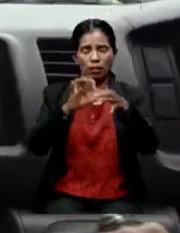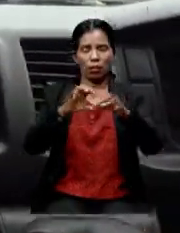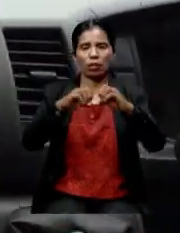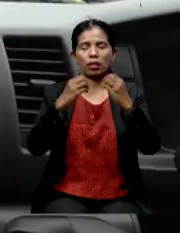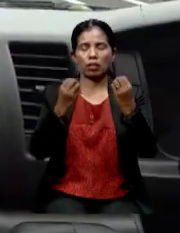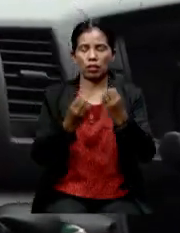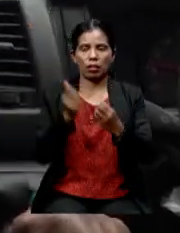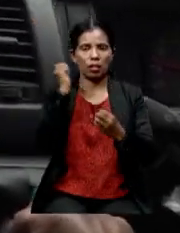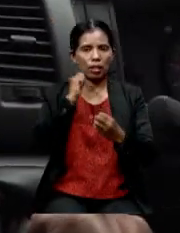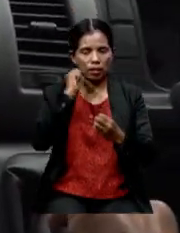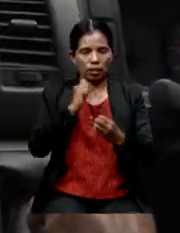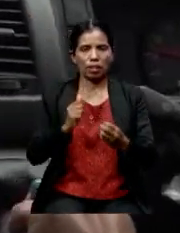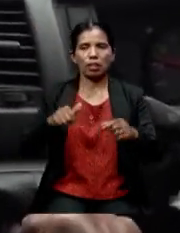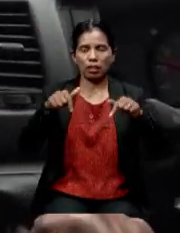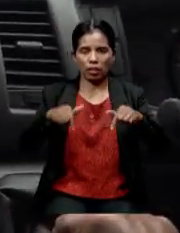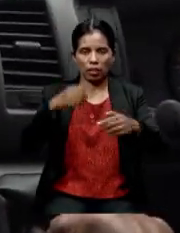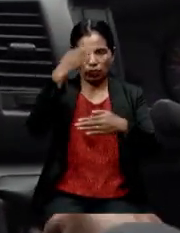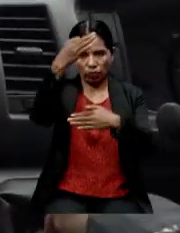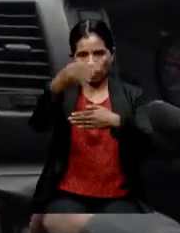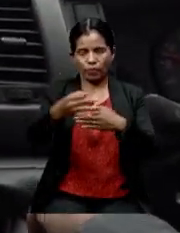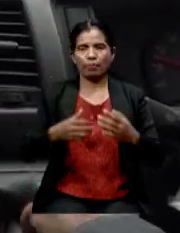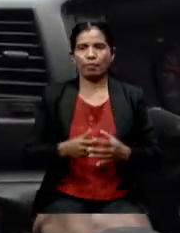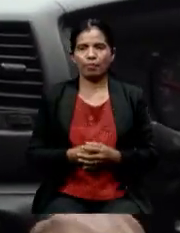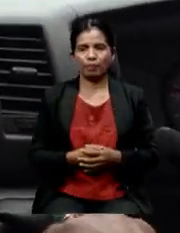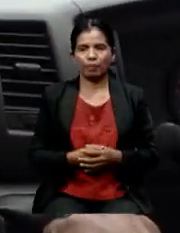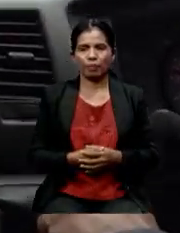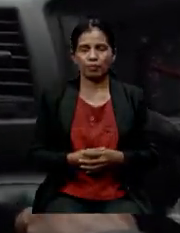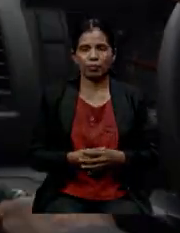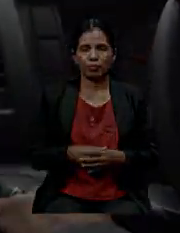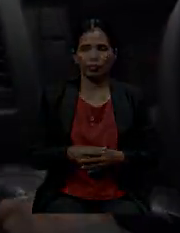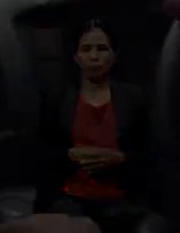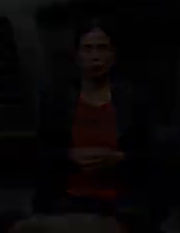regional Sudeste Asiatiku ne iha futuro. Bem-vinda, Ximenes, GMN.